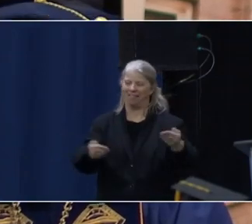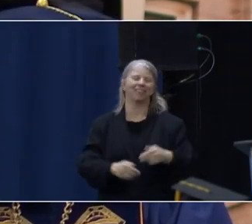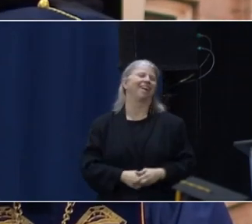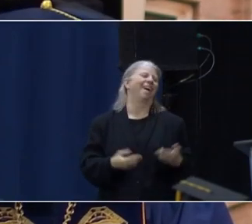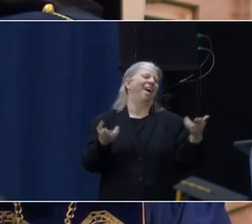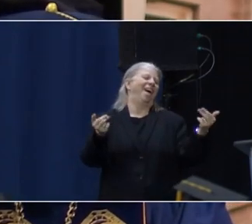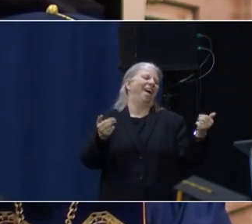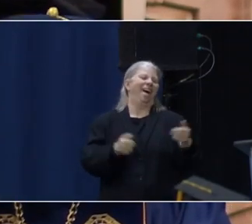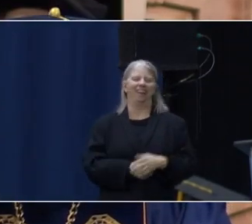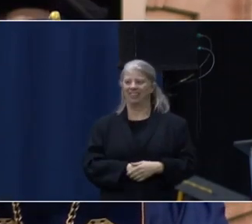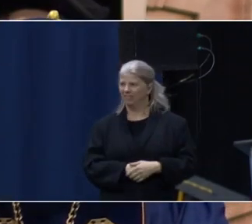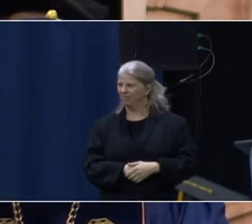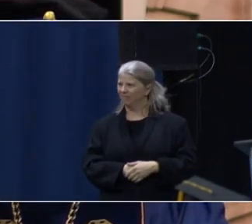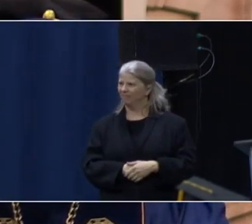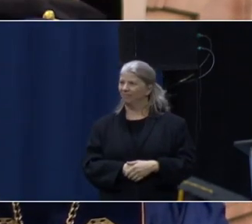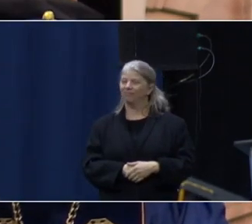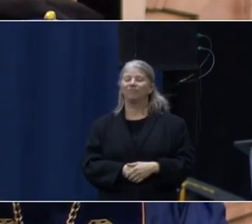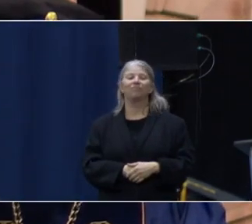Yeah.